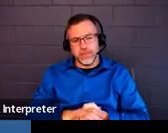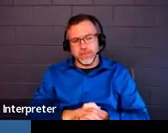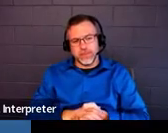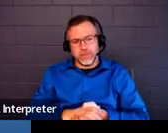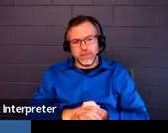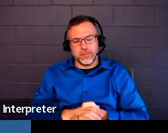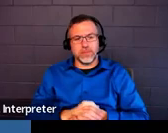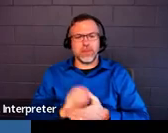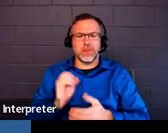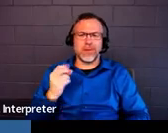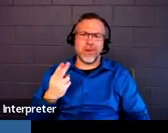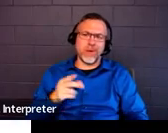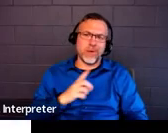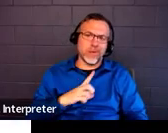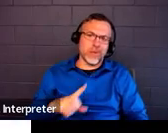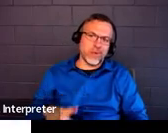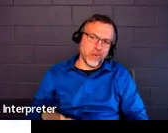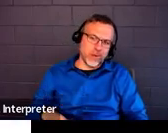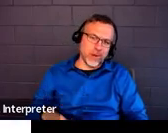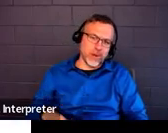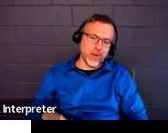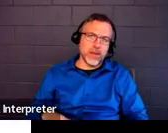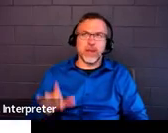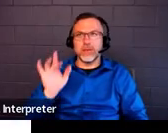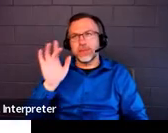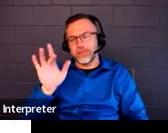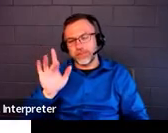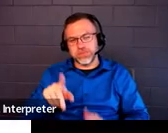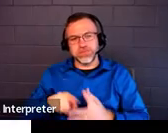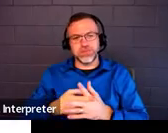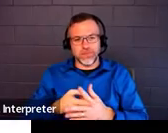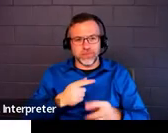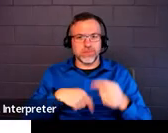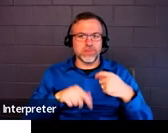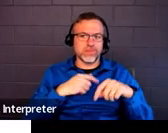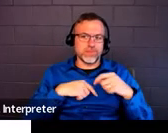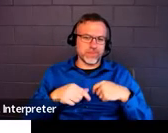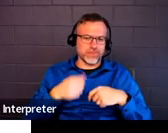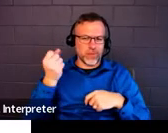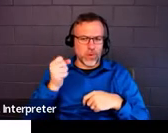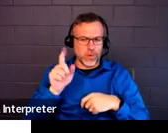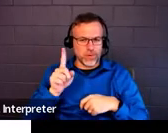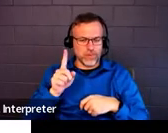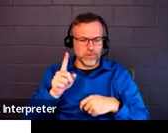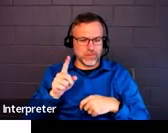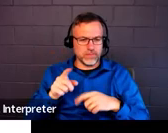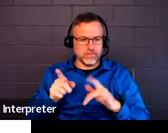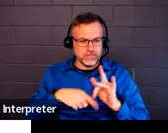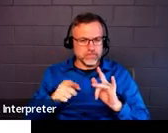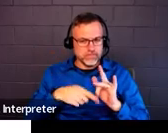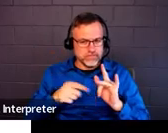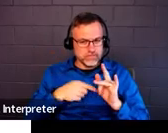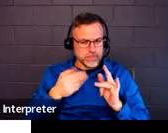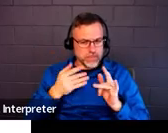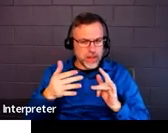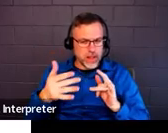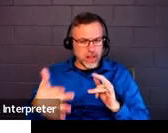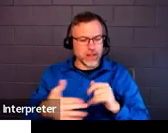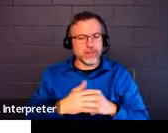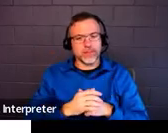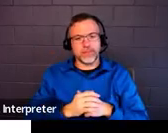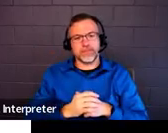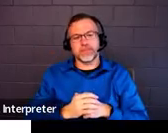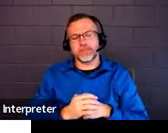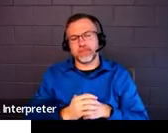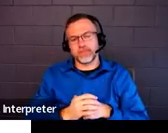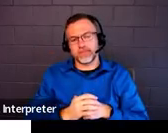oh Lord, of course I pressed from the beginning. Okay, let me get to the wrong slide. Here we go. Okay,